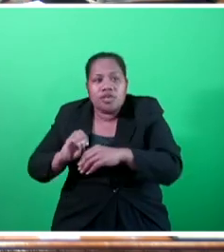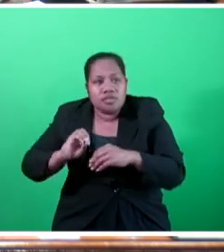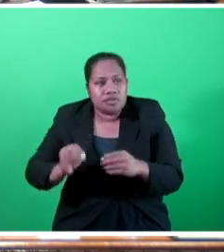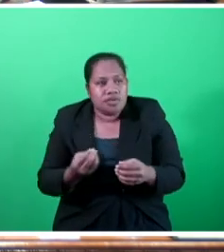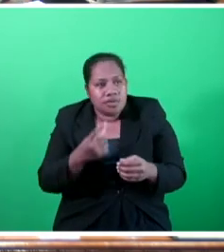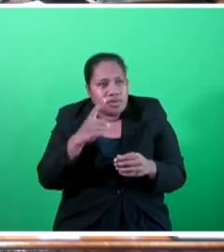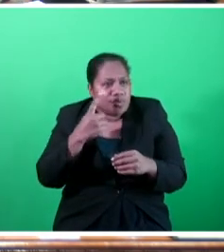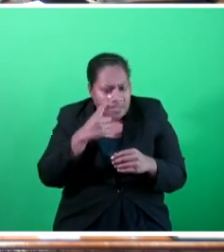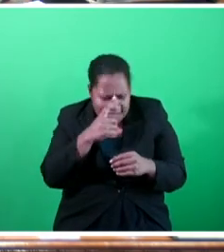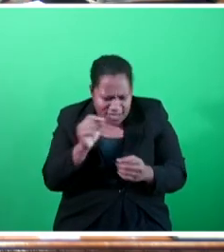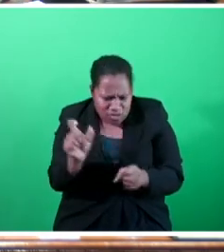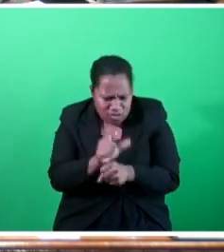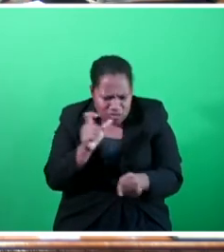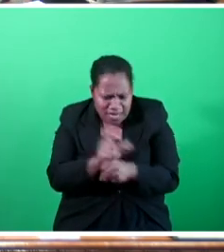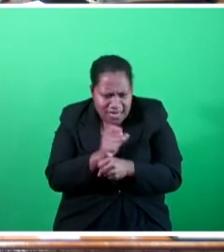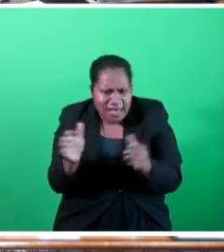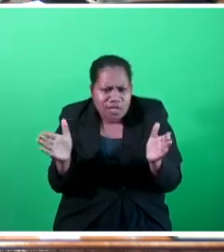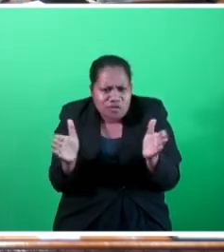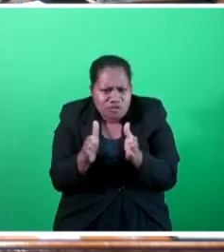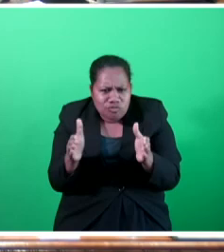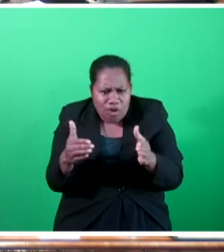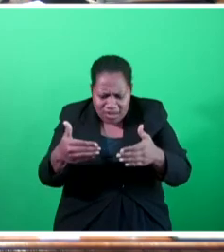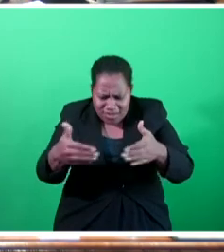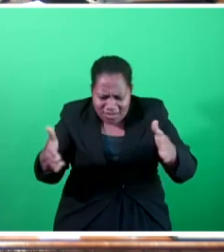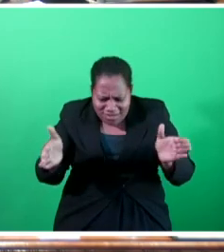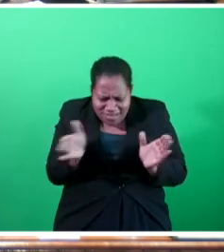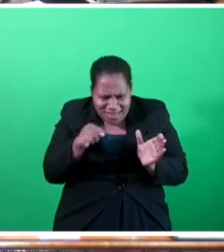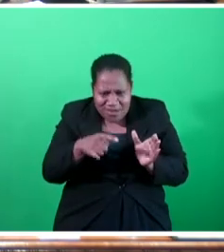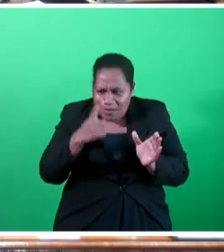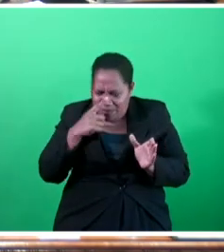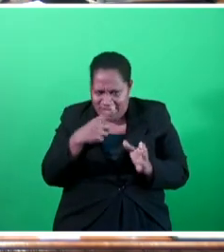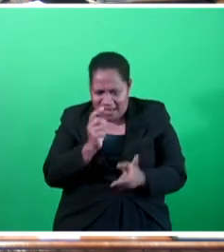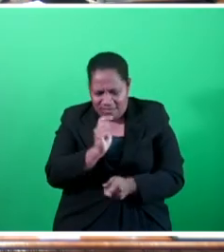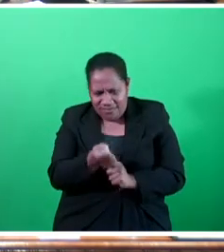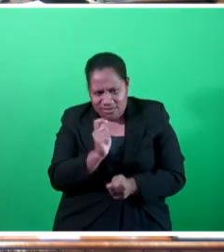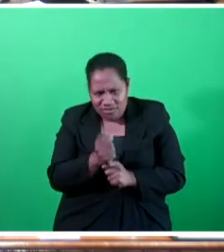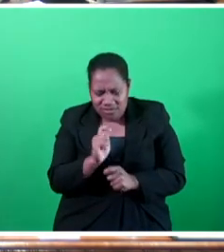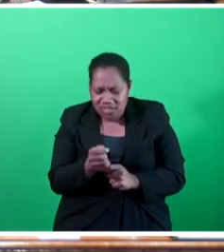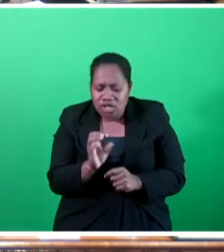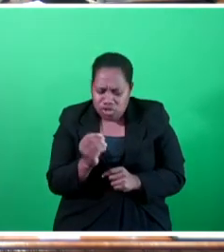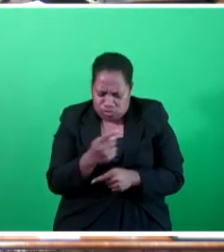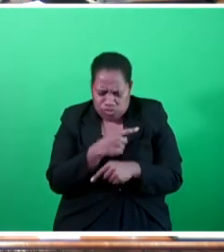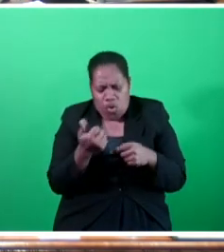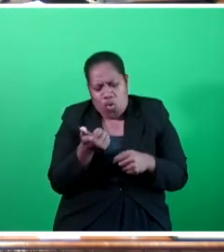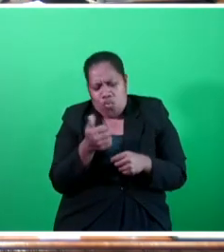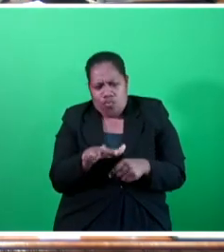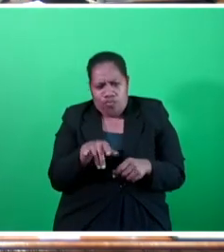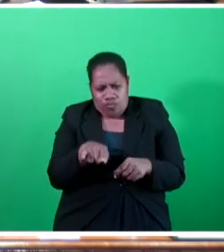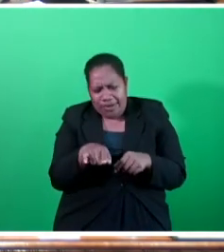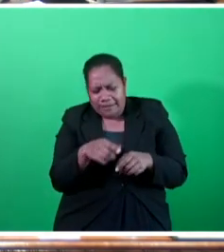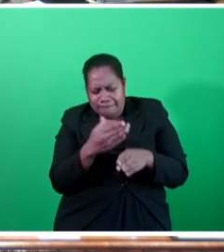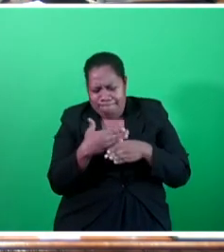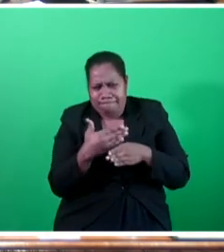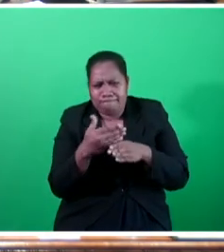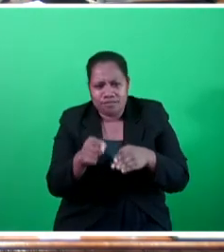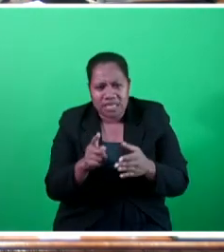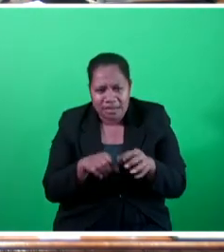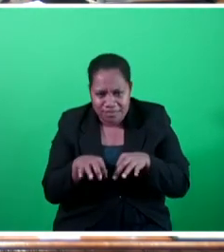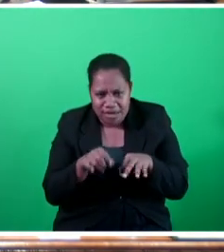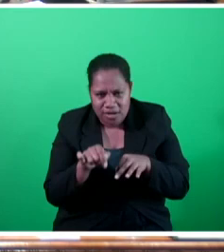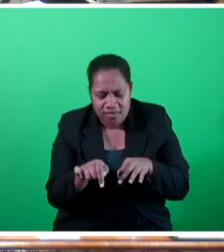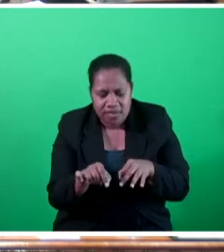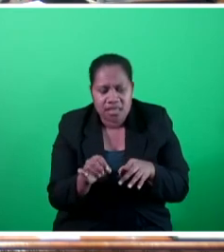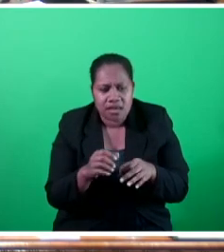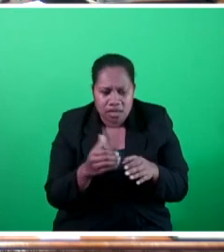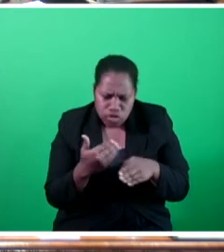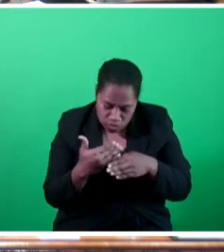fish, but all the additional water actually goes into that. So that is currently being worked out, Mr. Speaker, sir. Mr. Speaker, sir, just very, very quickly,